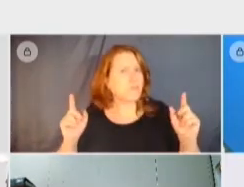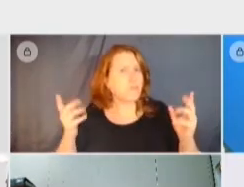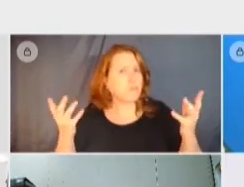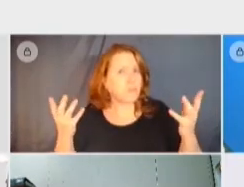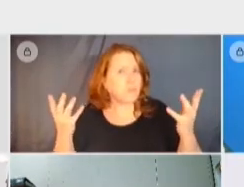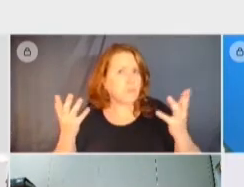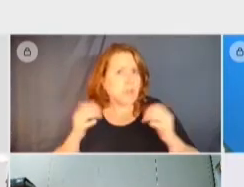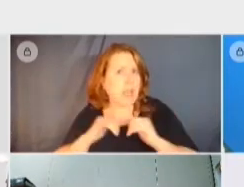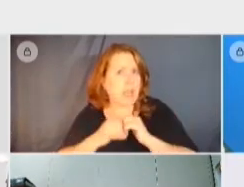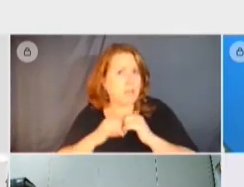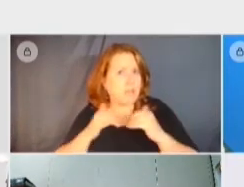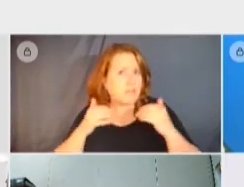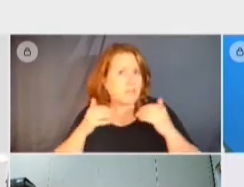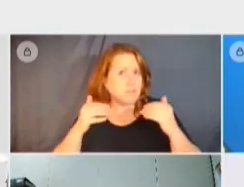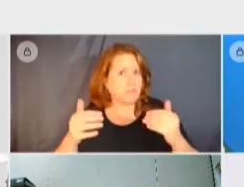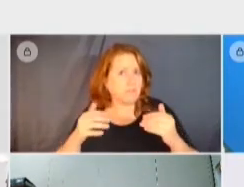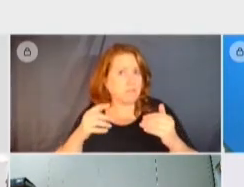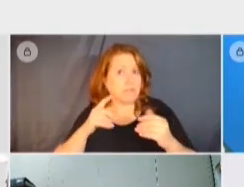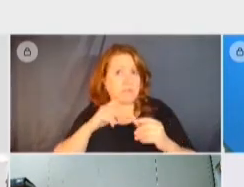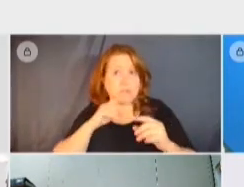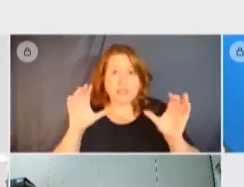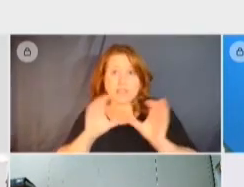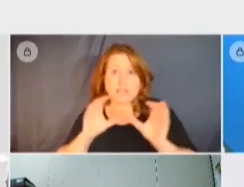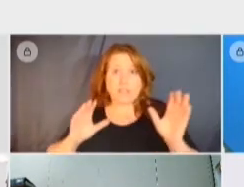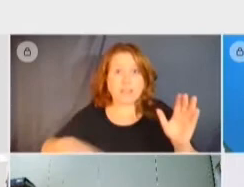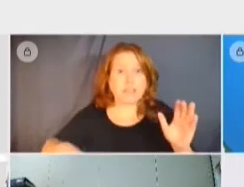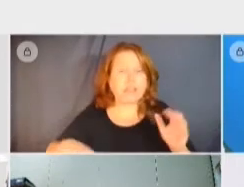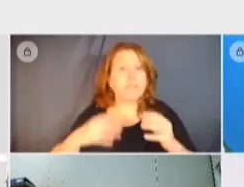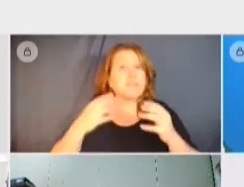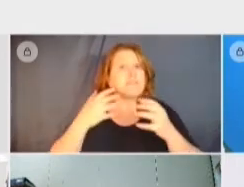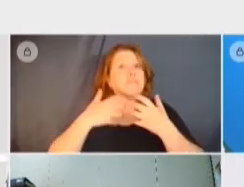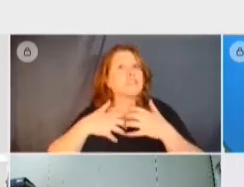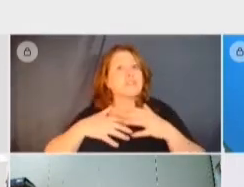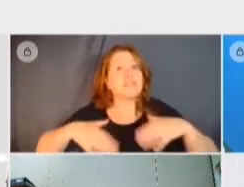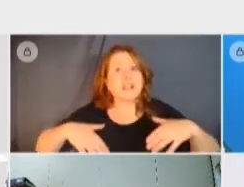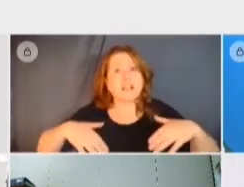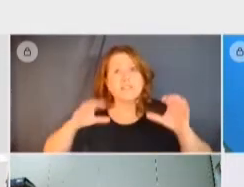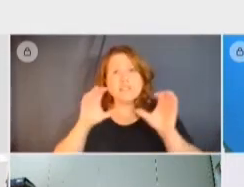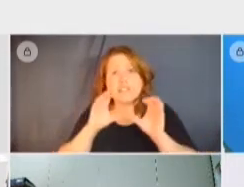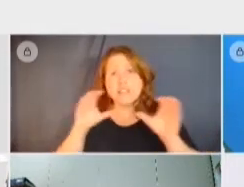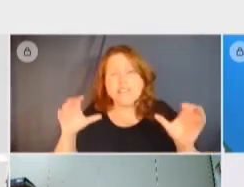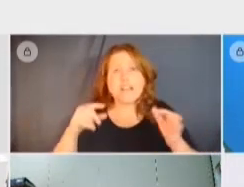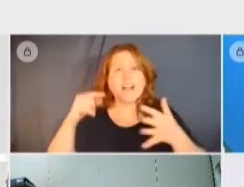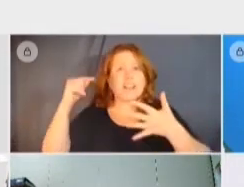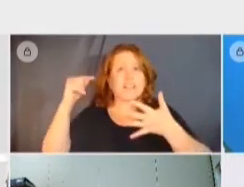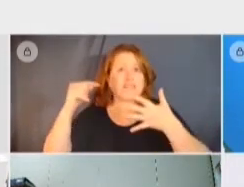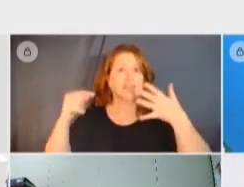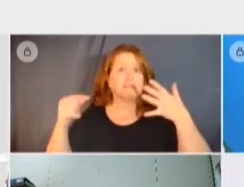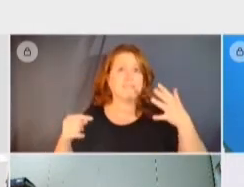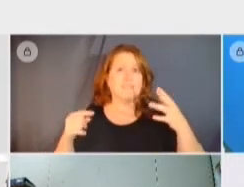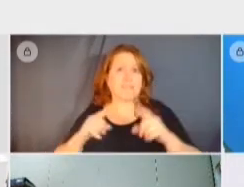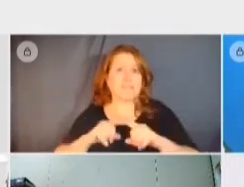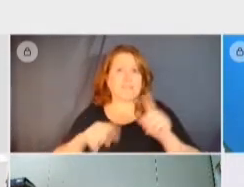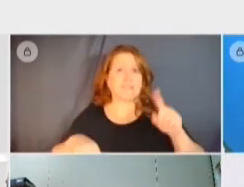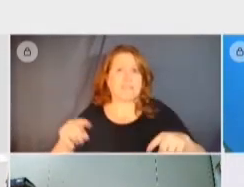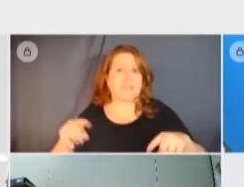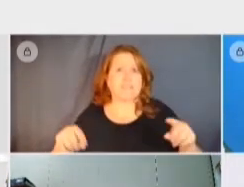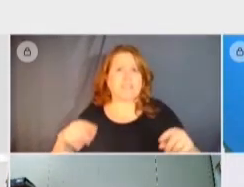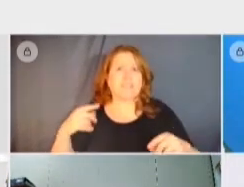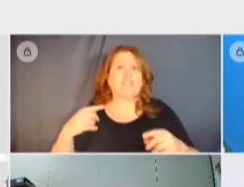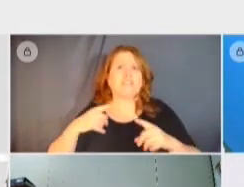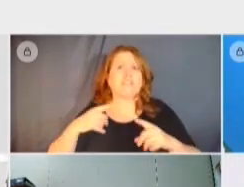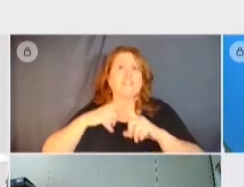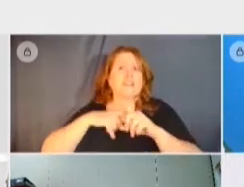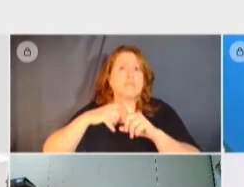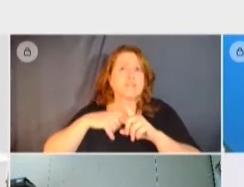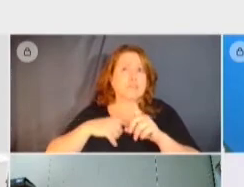for use in New York, there are also a number of reasons why the concerns raised would be mitigated here. Of course, we have historically not relied